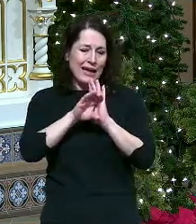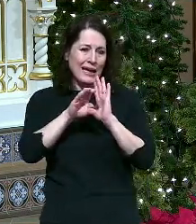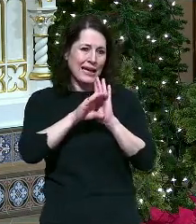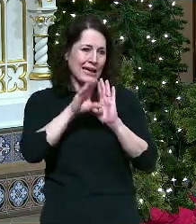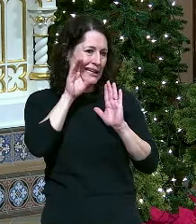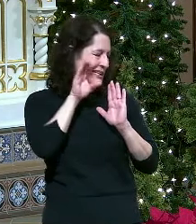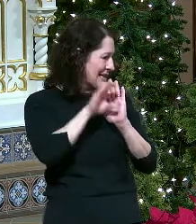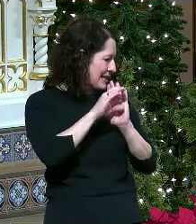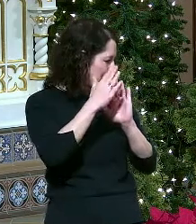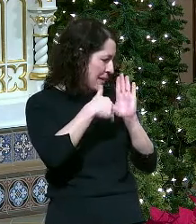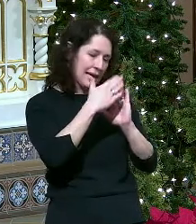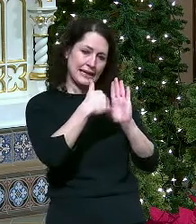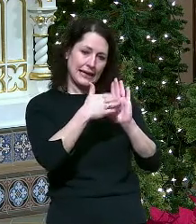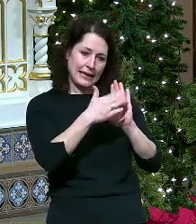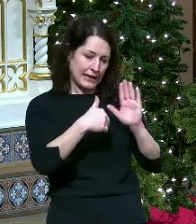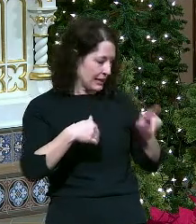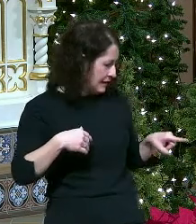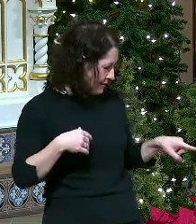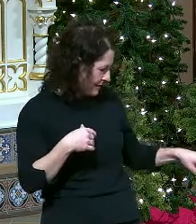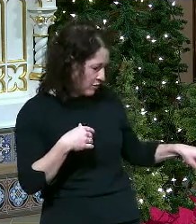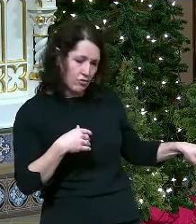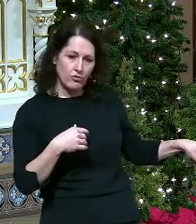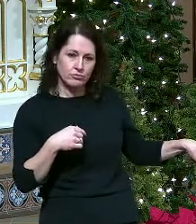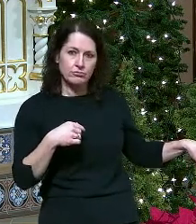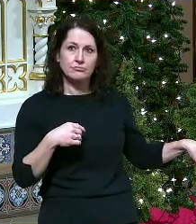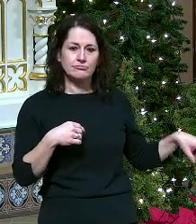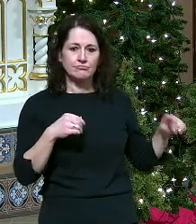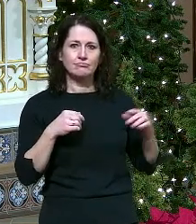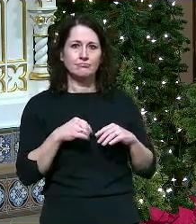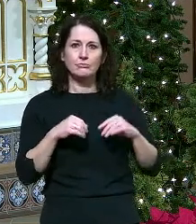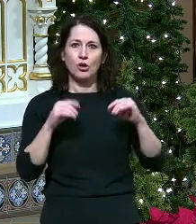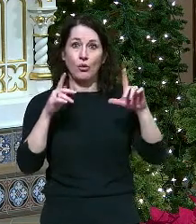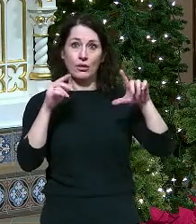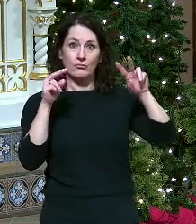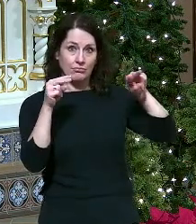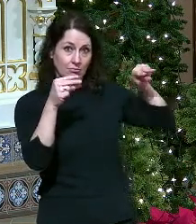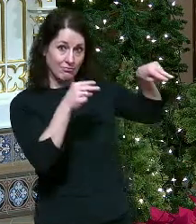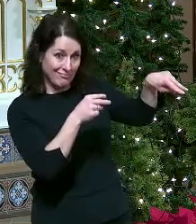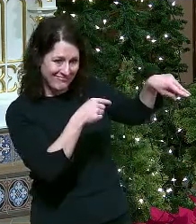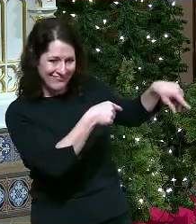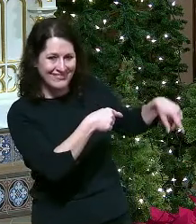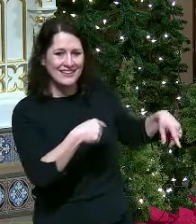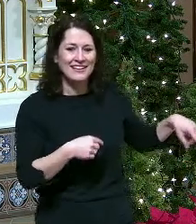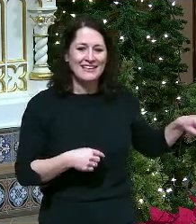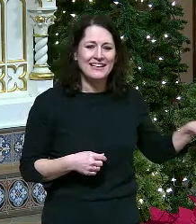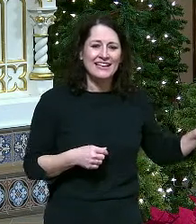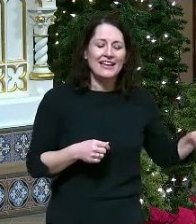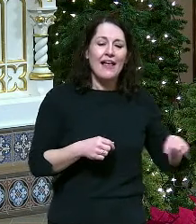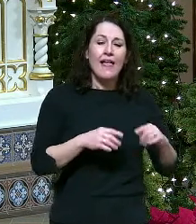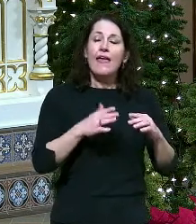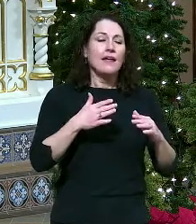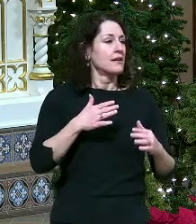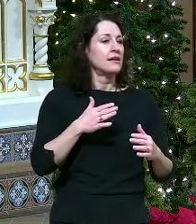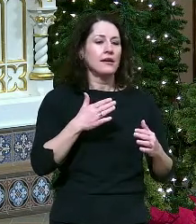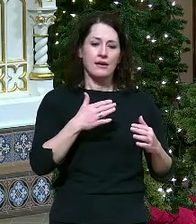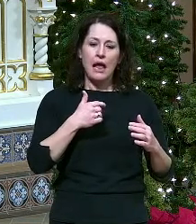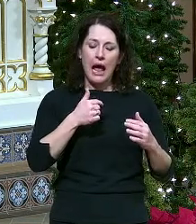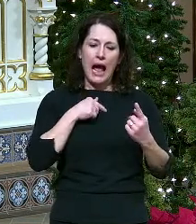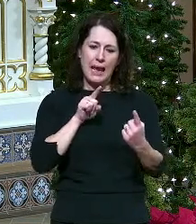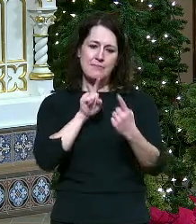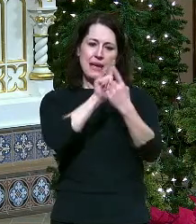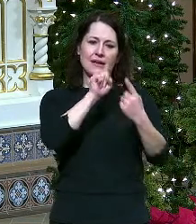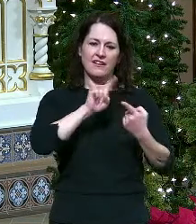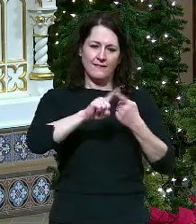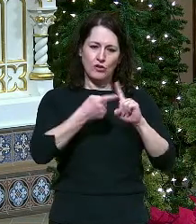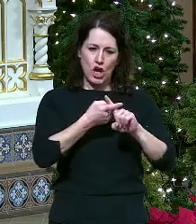I have this beautiful painting here that a friend I was able to meet a